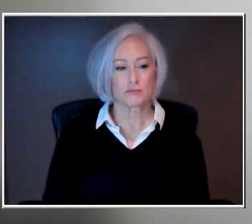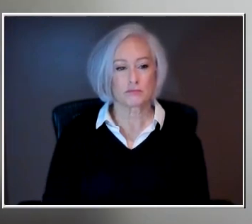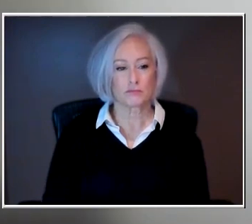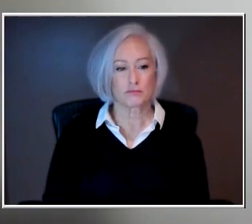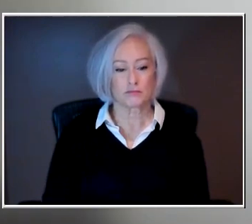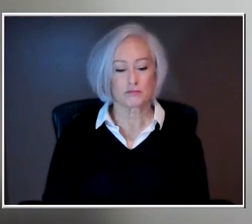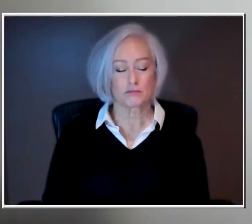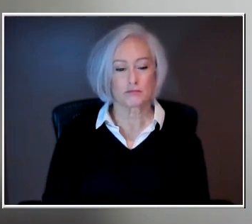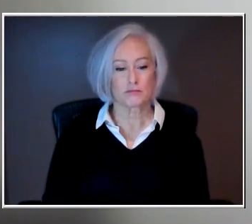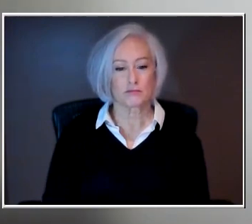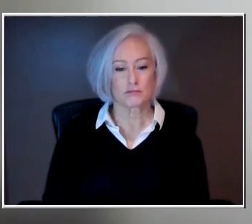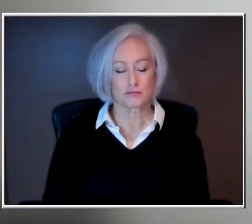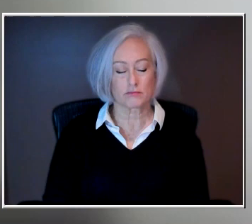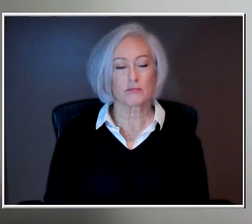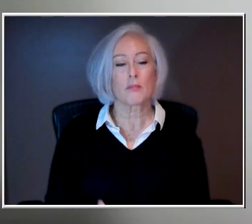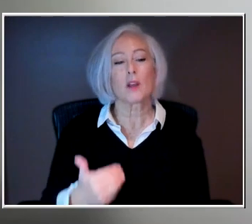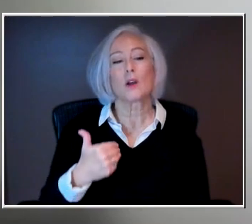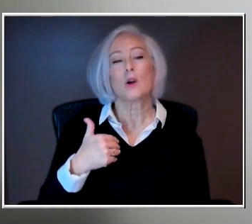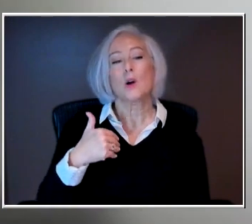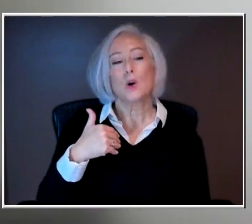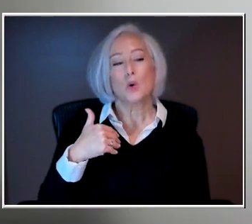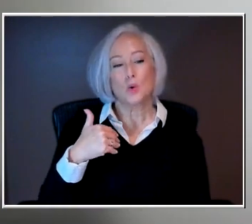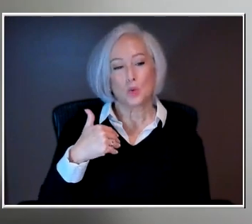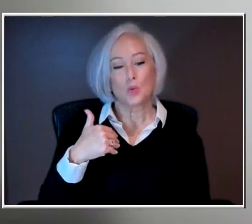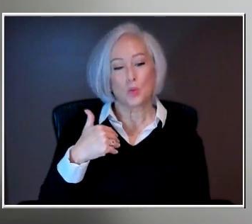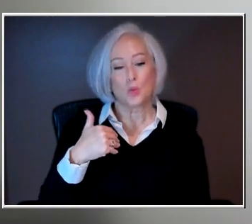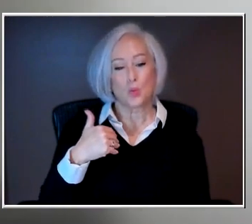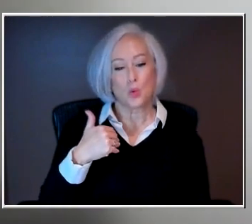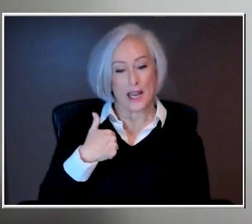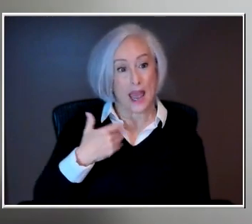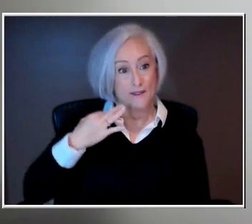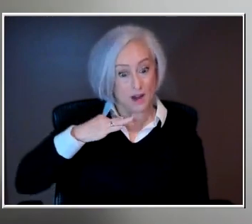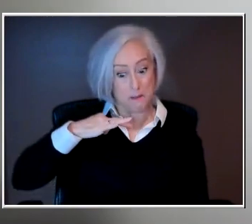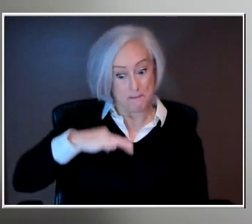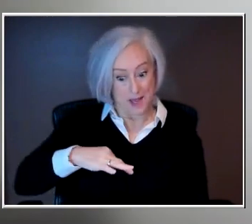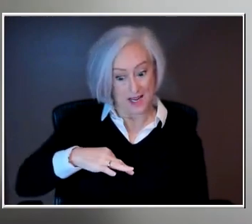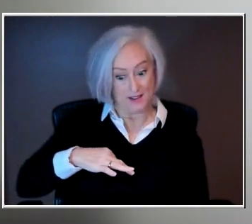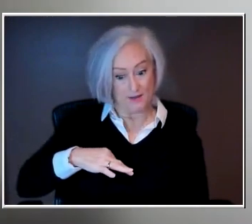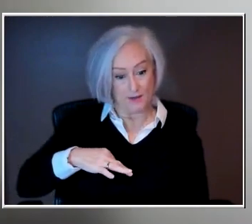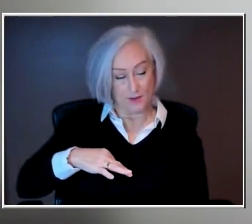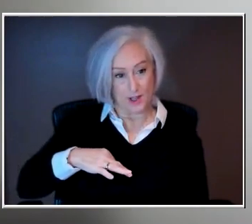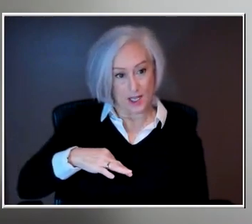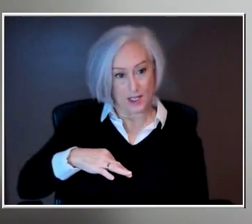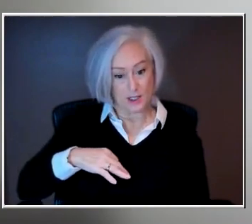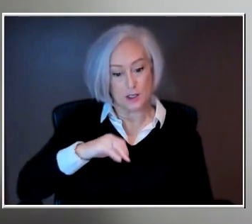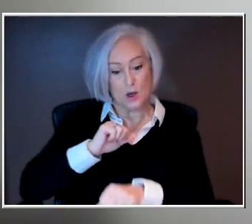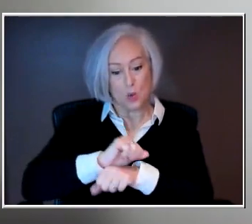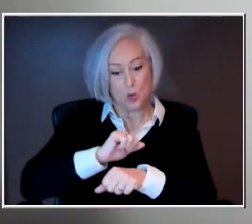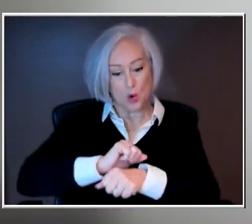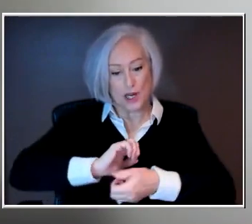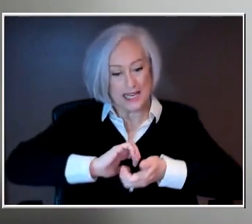we actually have in working with us in our care center